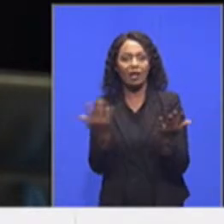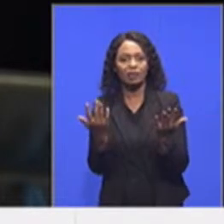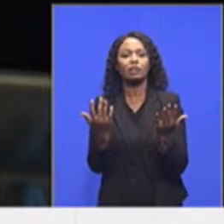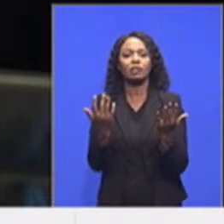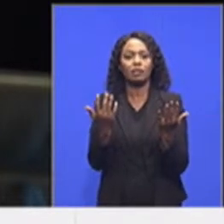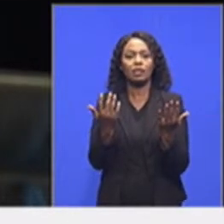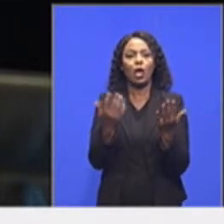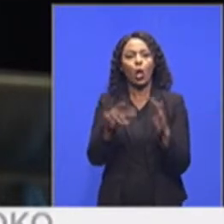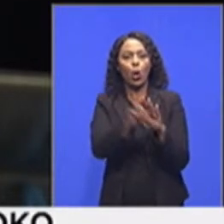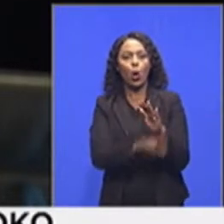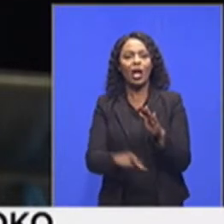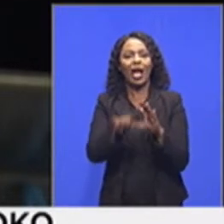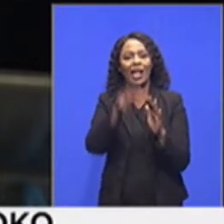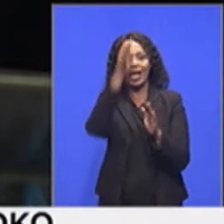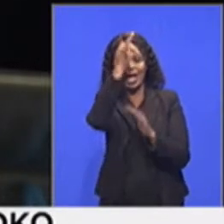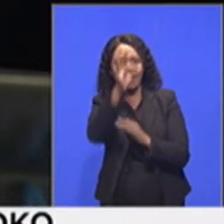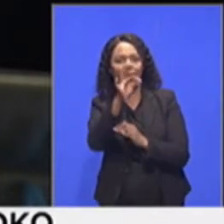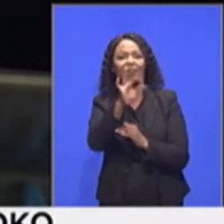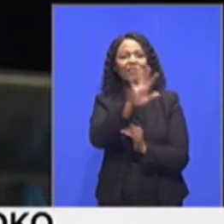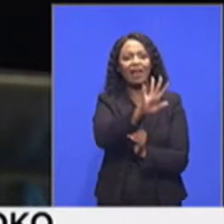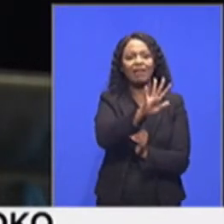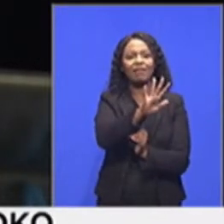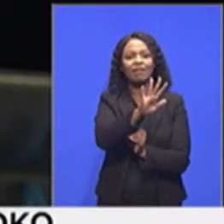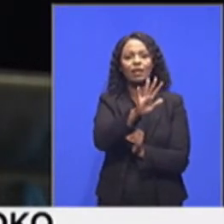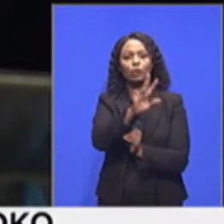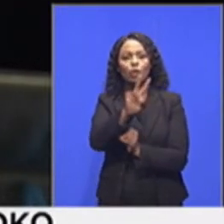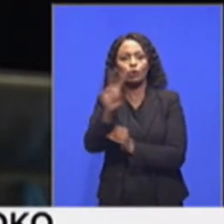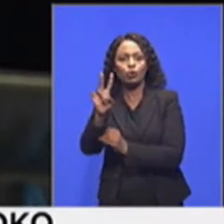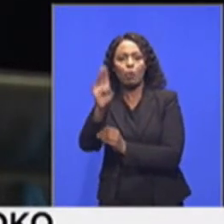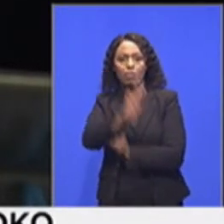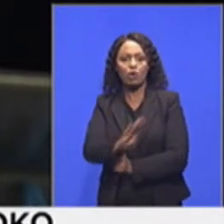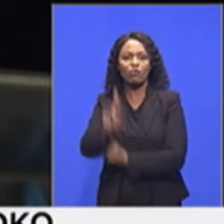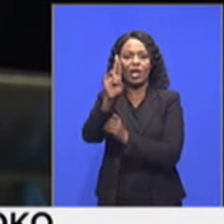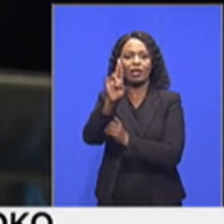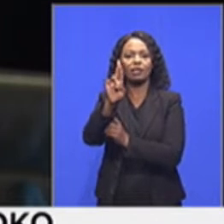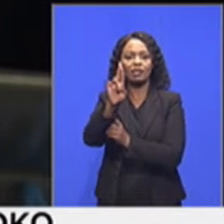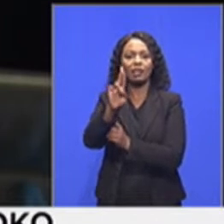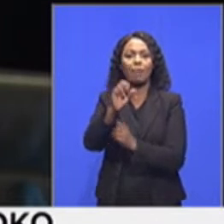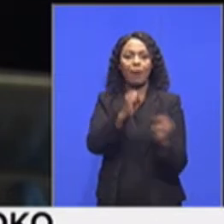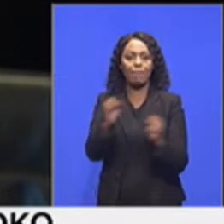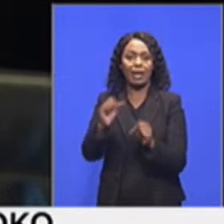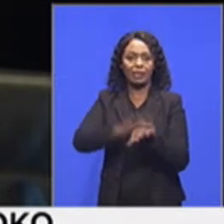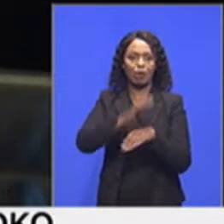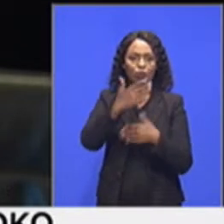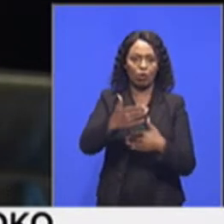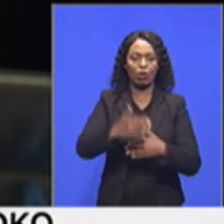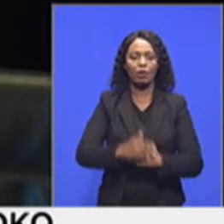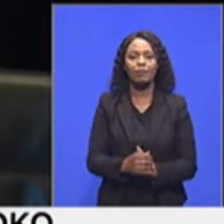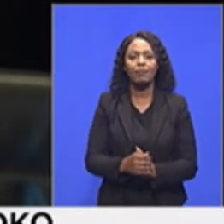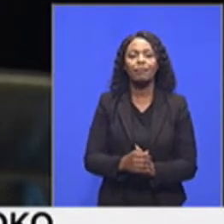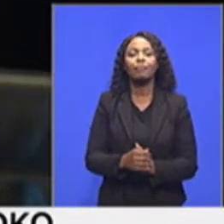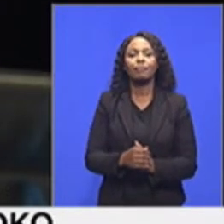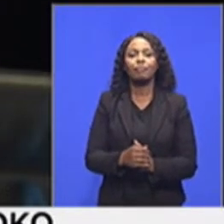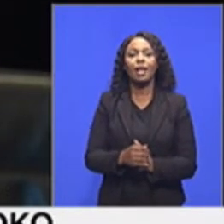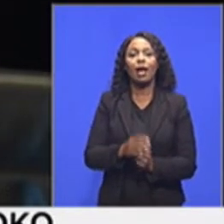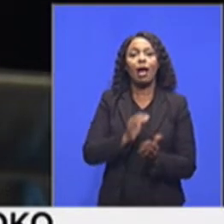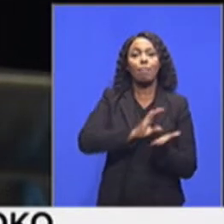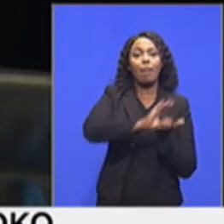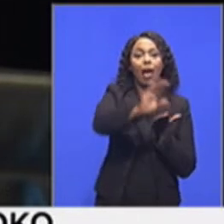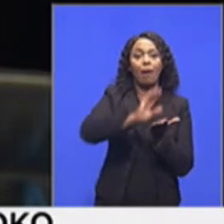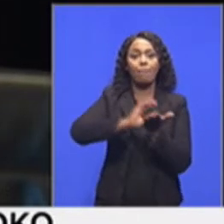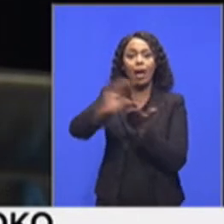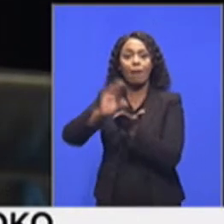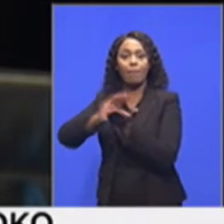local government to 522 billion rand over the same period. These allocations alleviate some